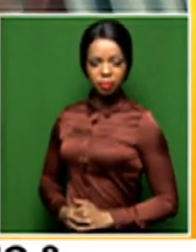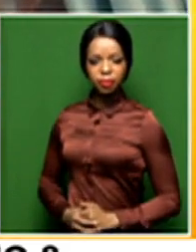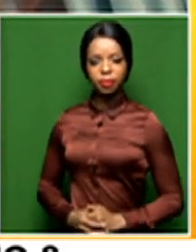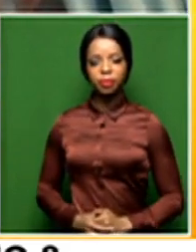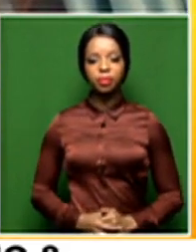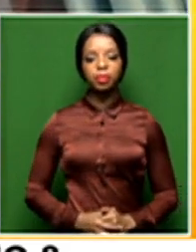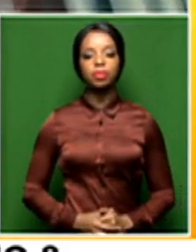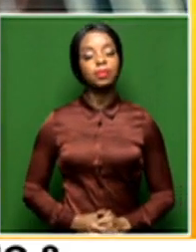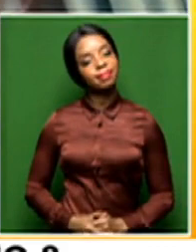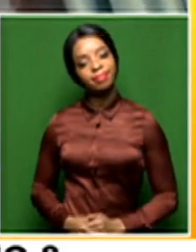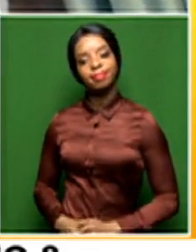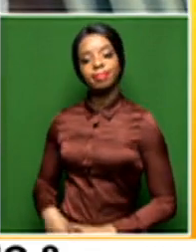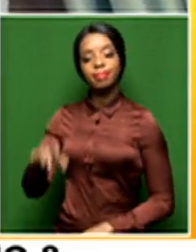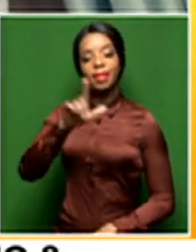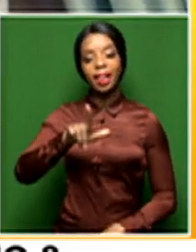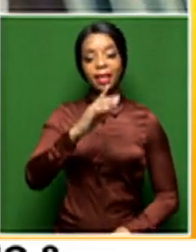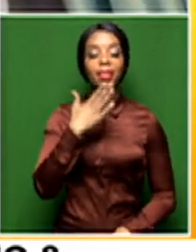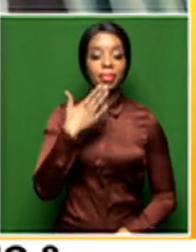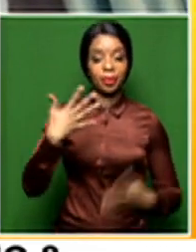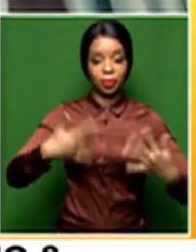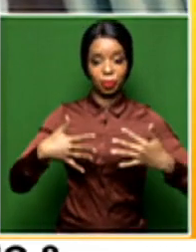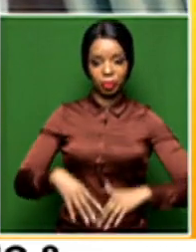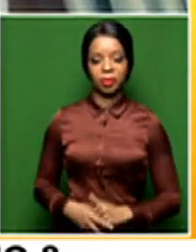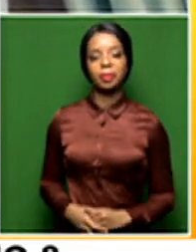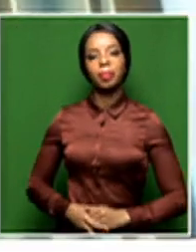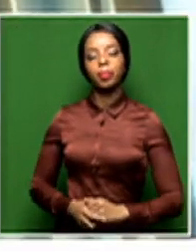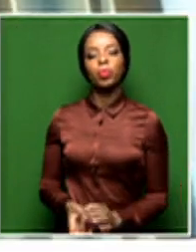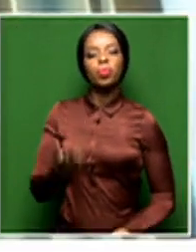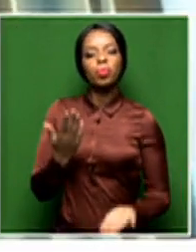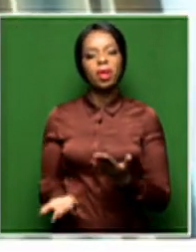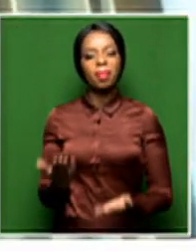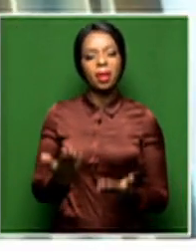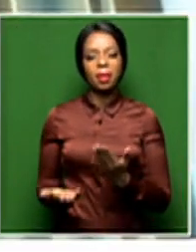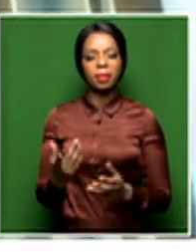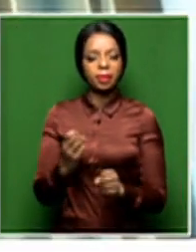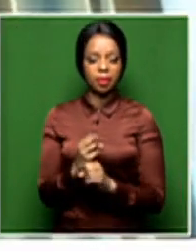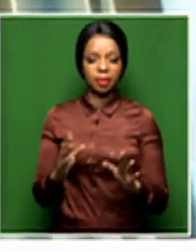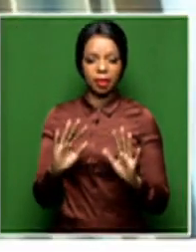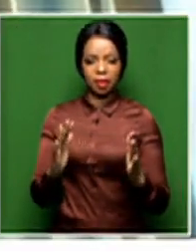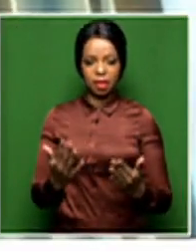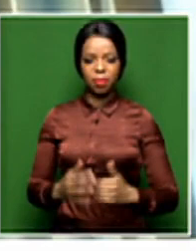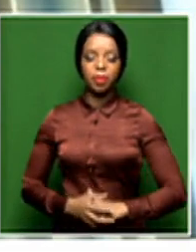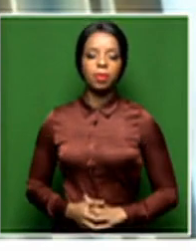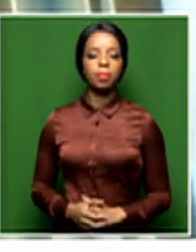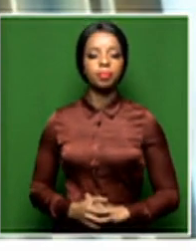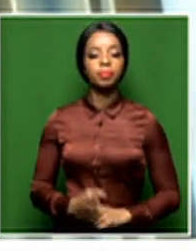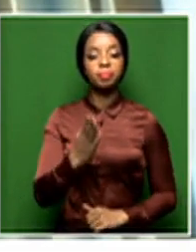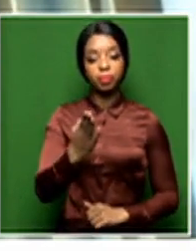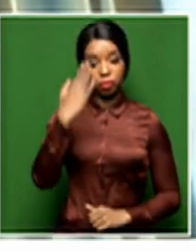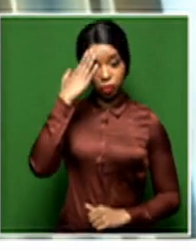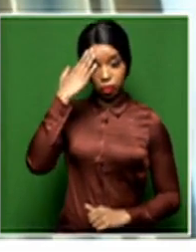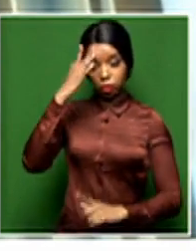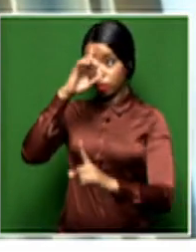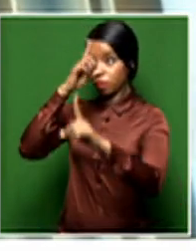No, thank you very much, Leanne. Perhaps just to start off, to know that the mission of the school is